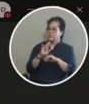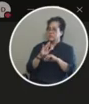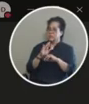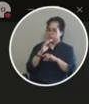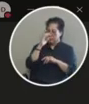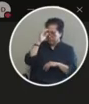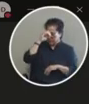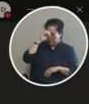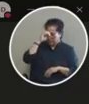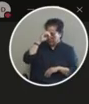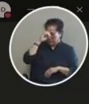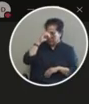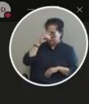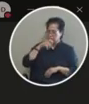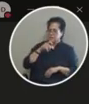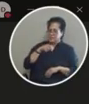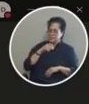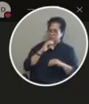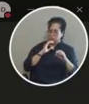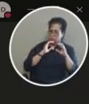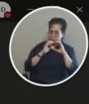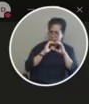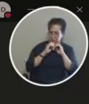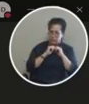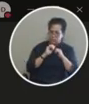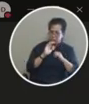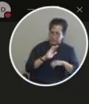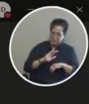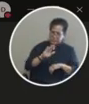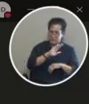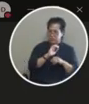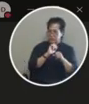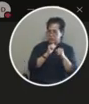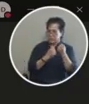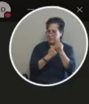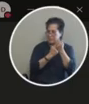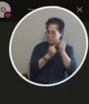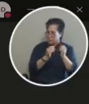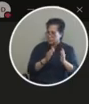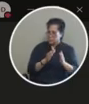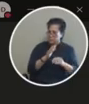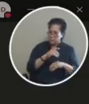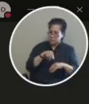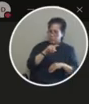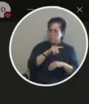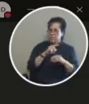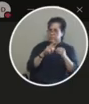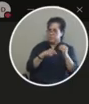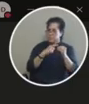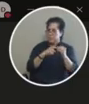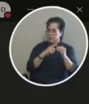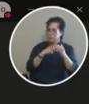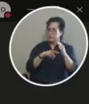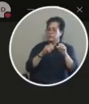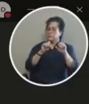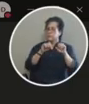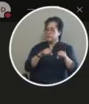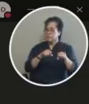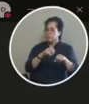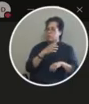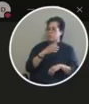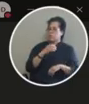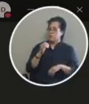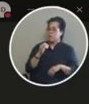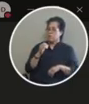positions will need to communicate with their constituents about what is planned. And